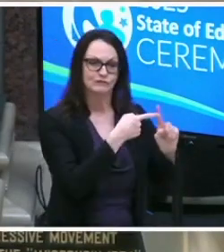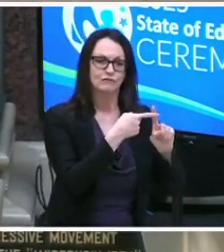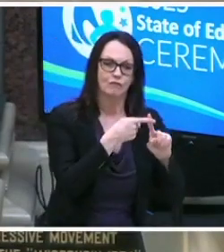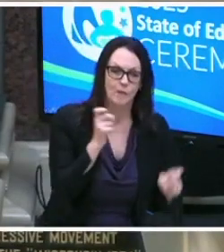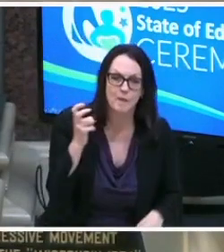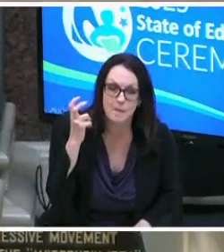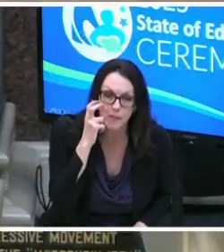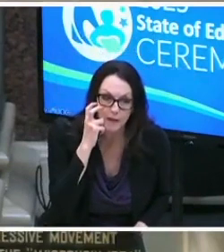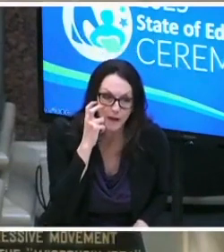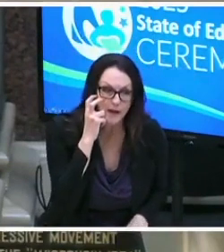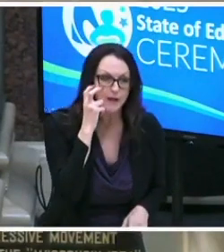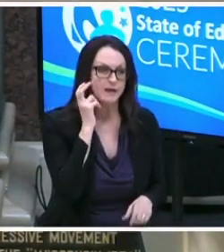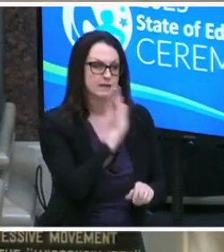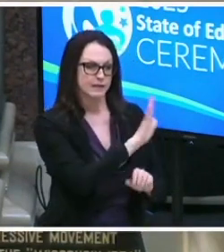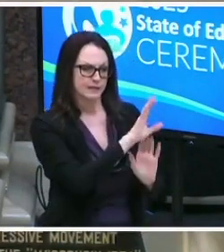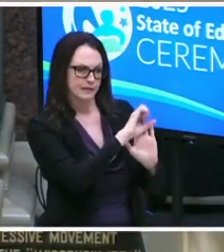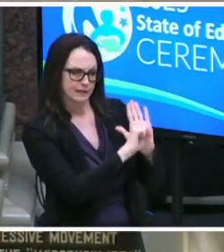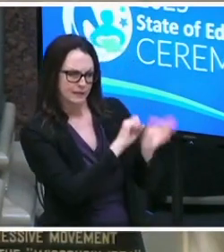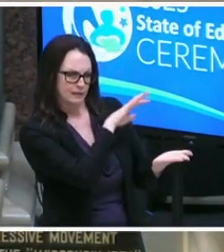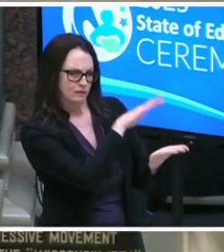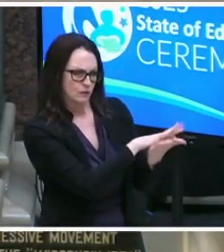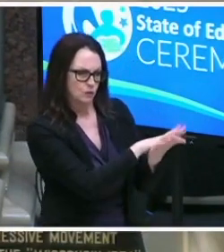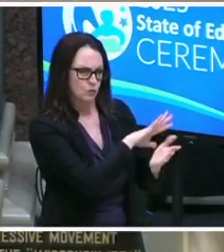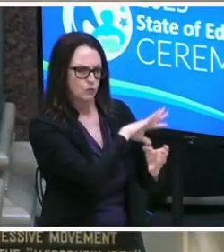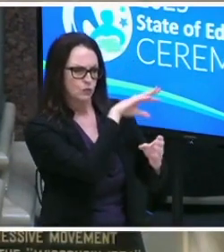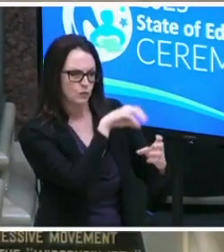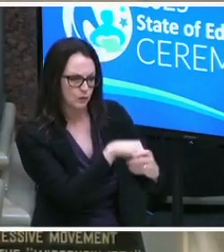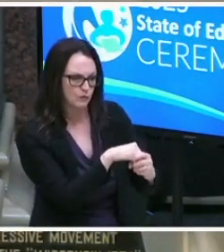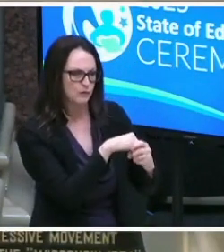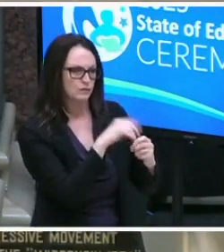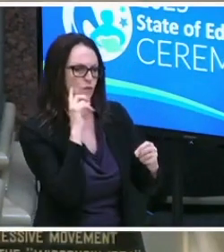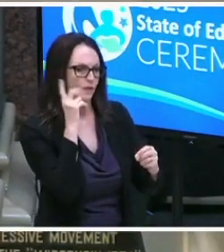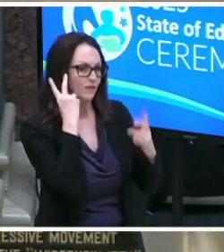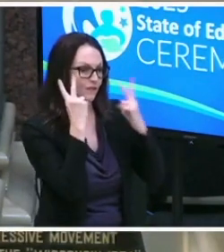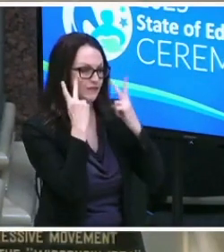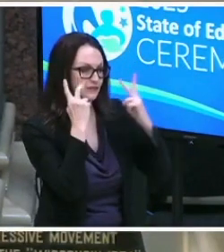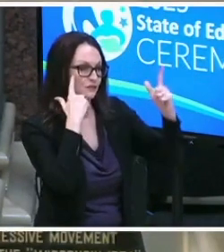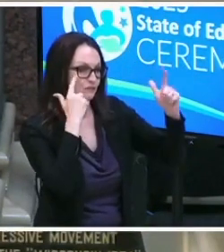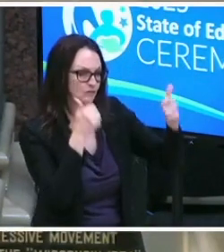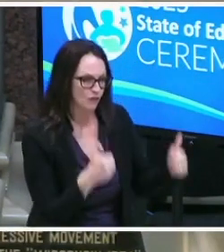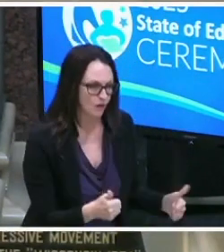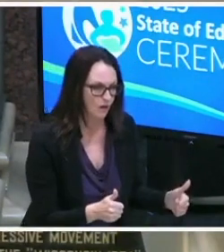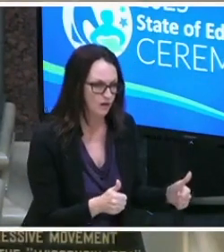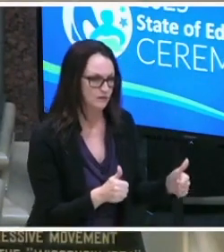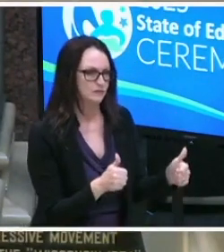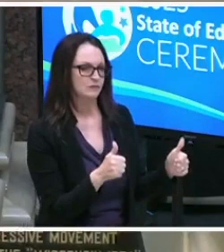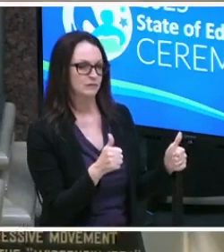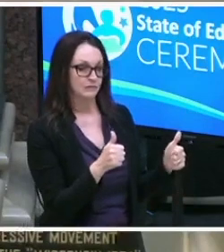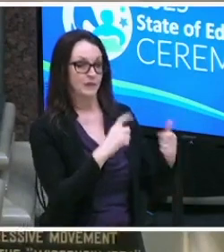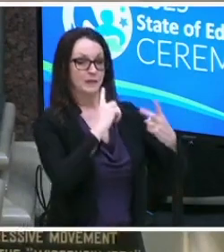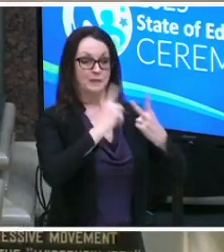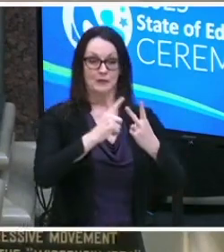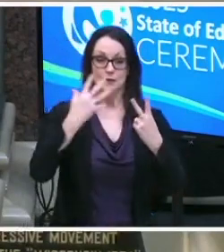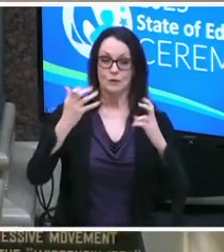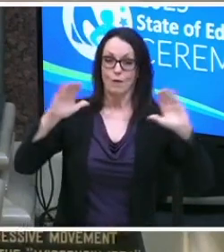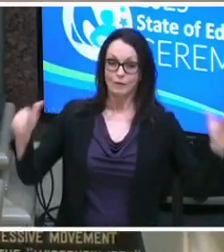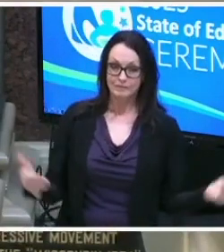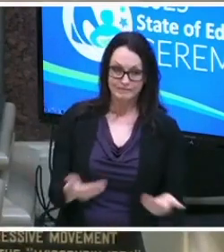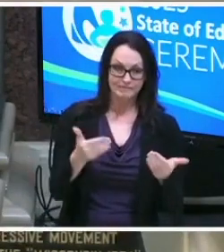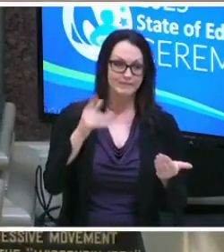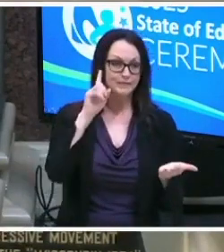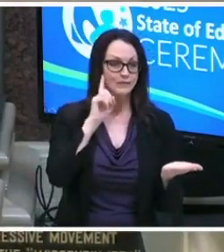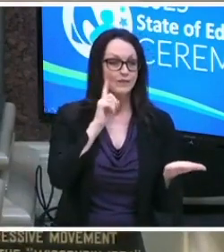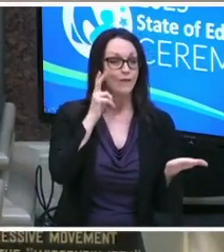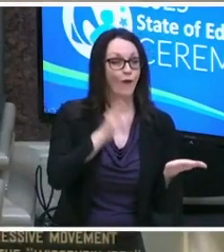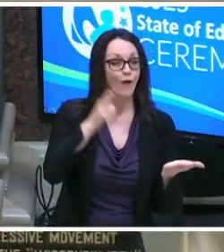Evan Malone from the Wisconsin School for the Deaf and Hard of Hearing as our second annual poets. And I invite you in